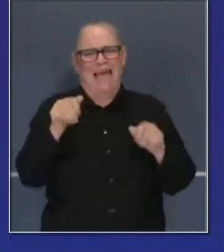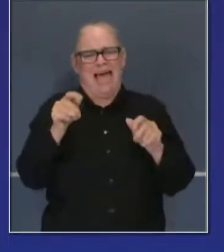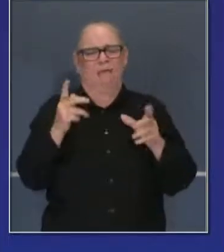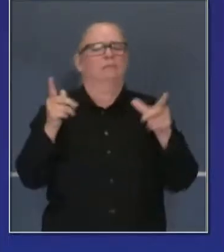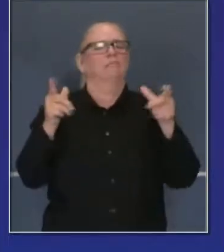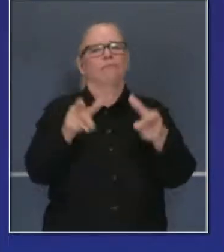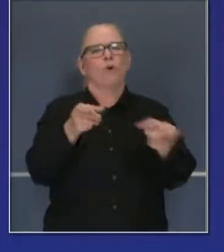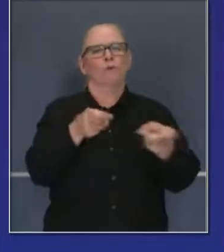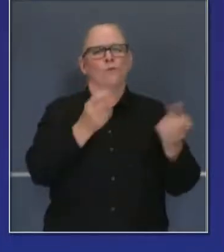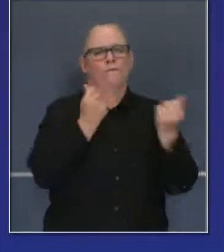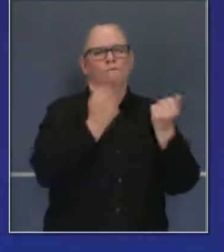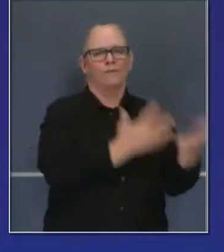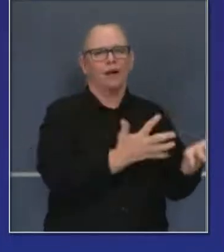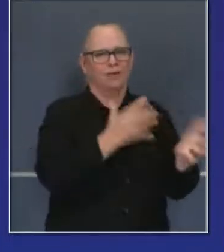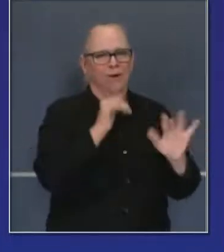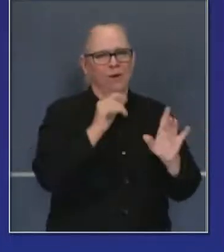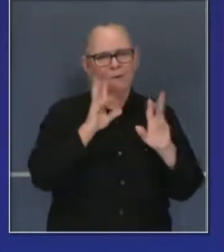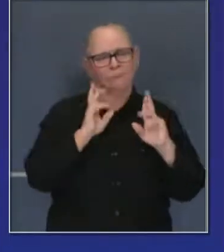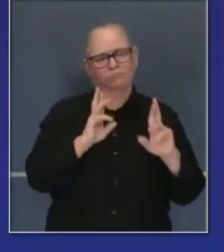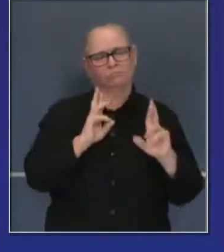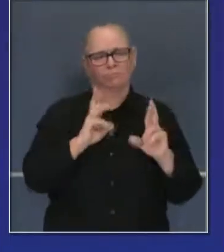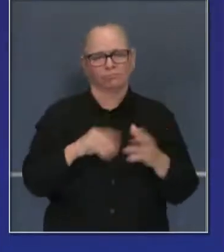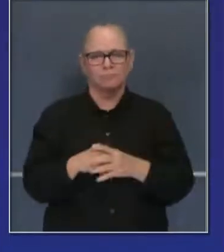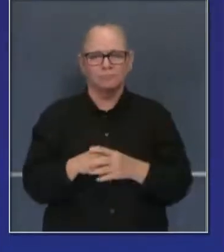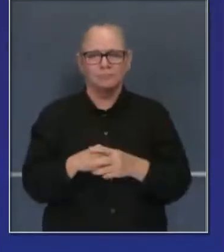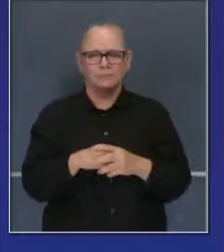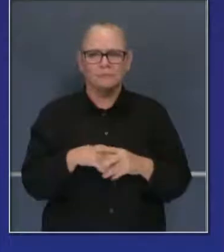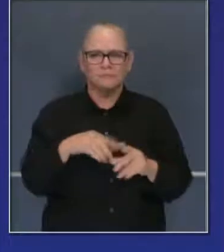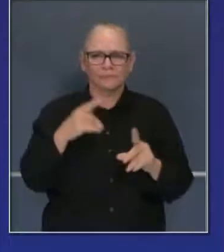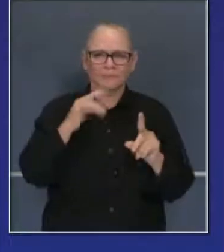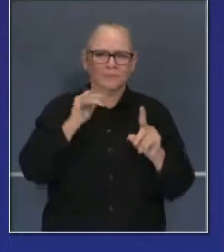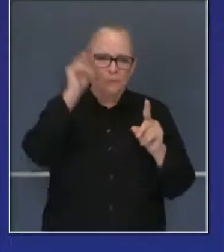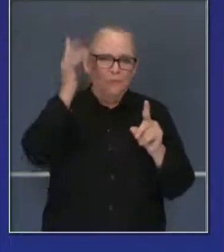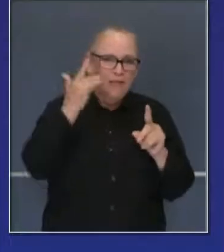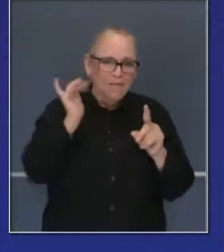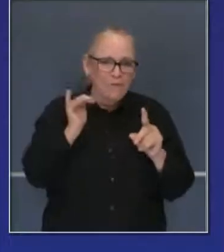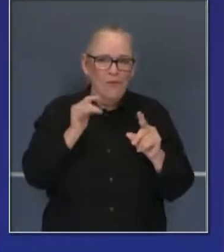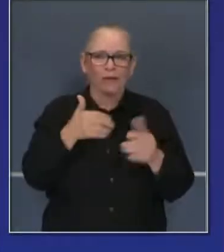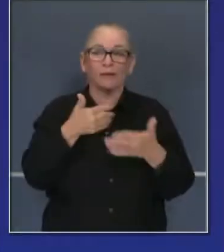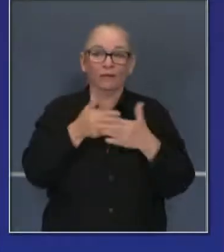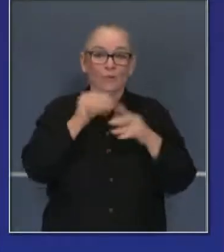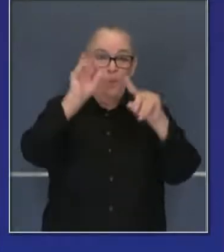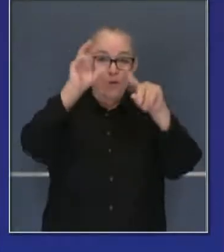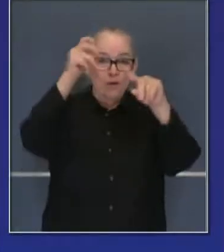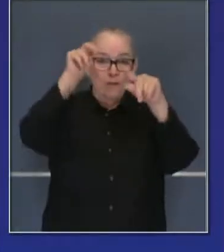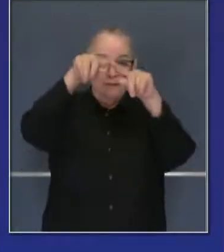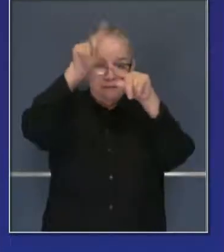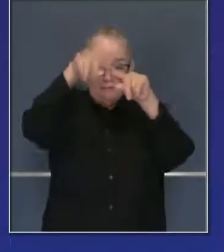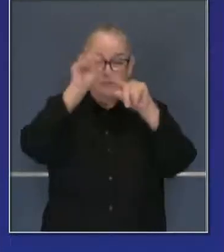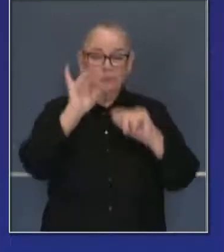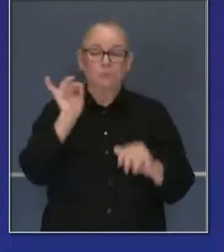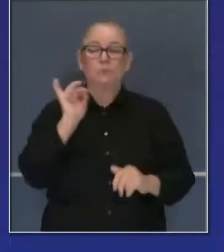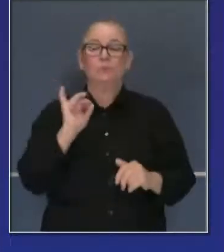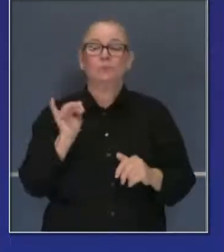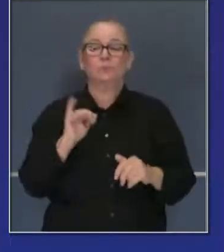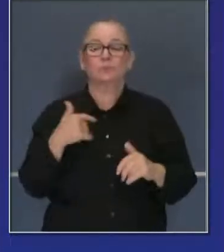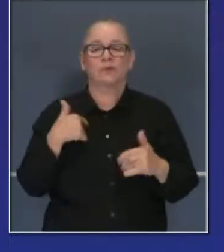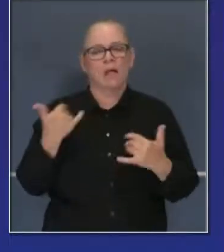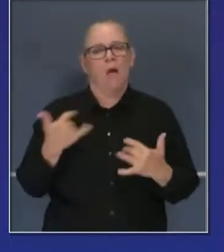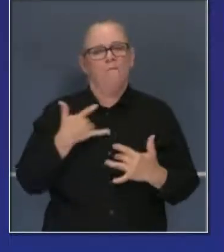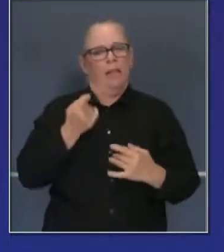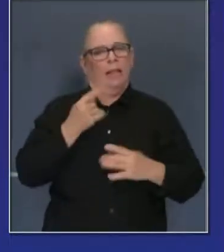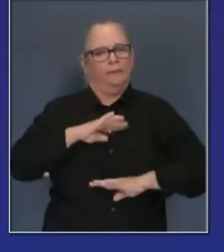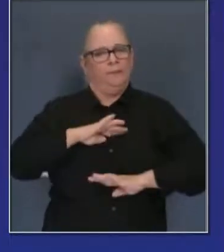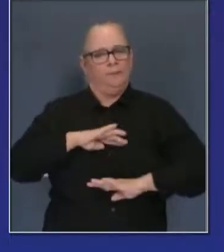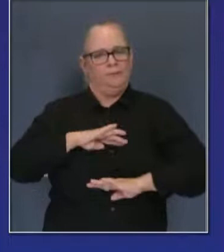Siskiyou fire and some other fires in that county. That is potentially very relieving and a